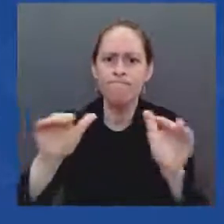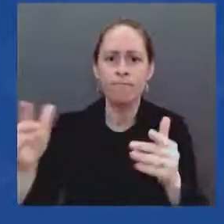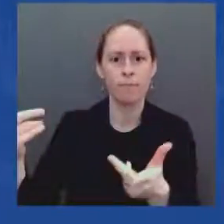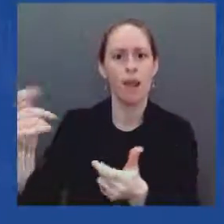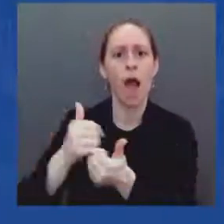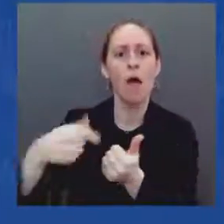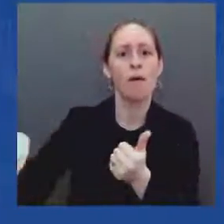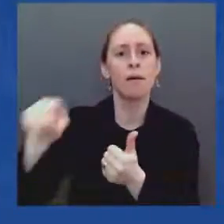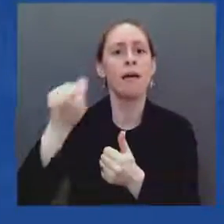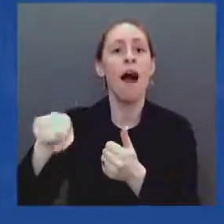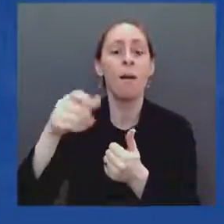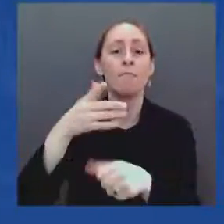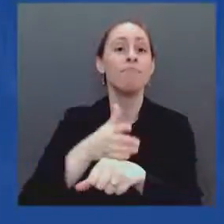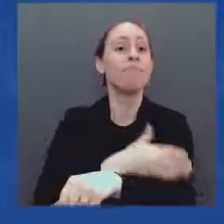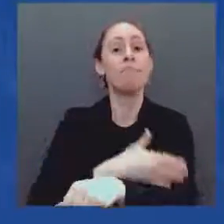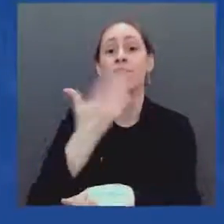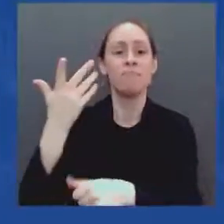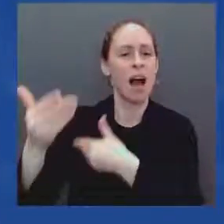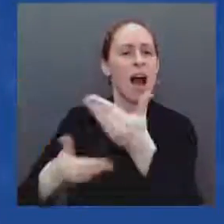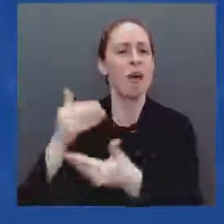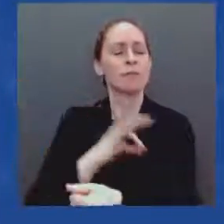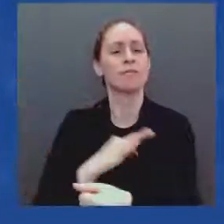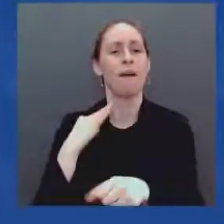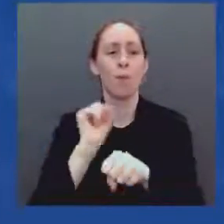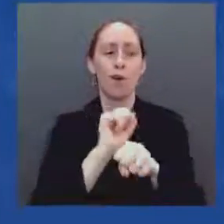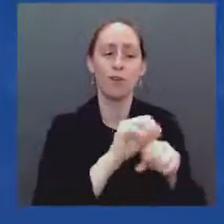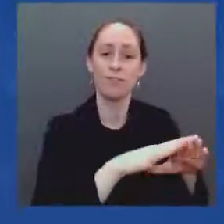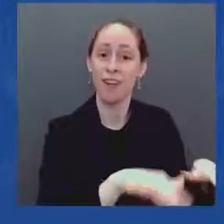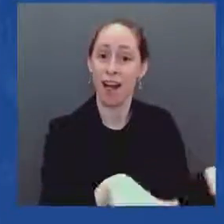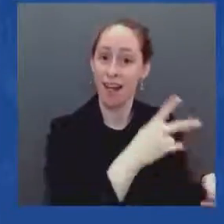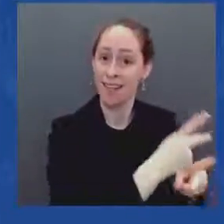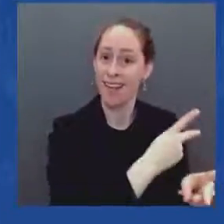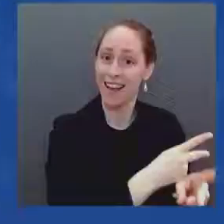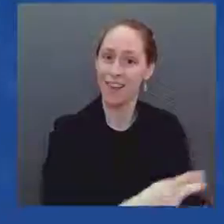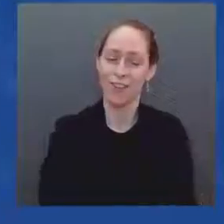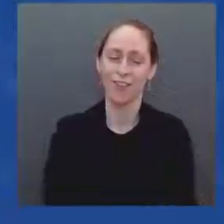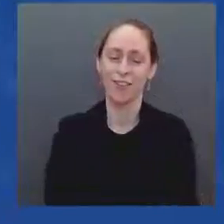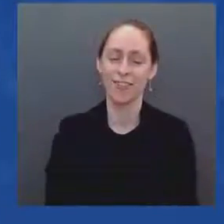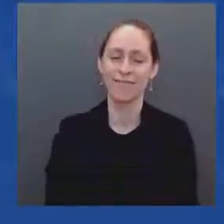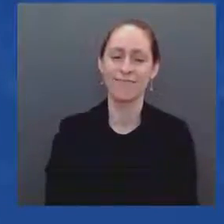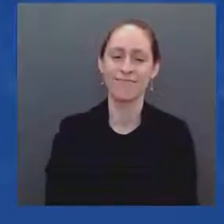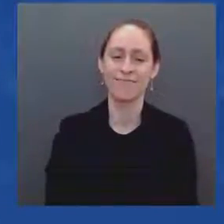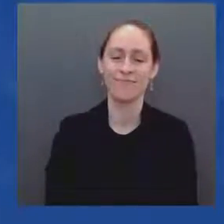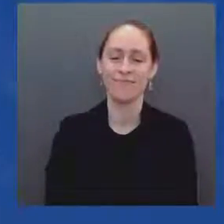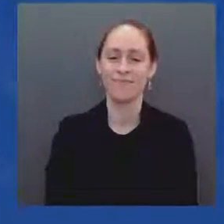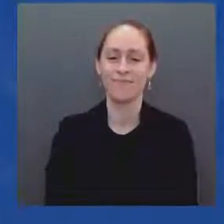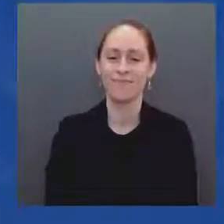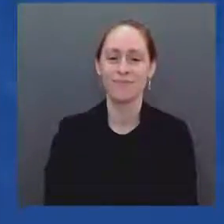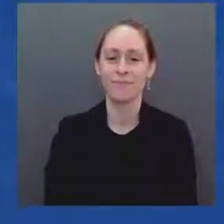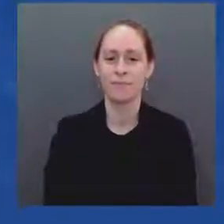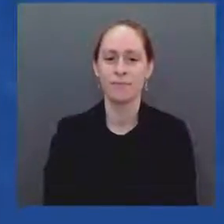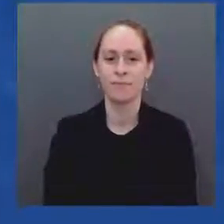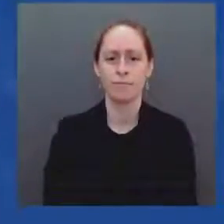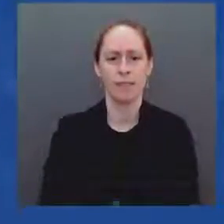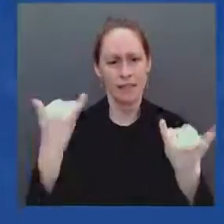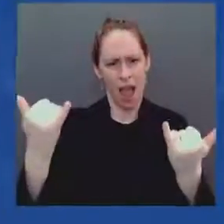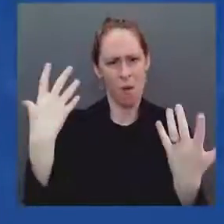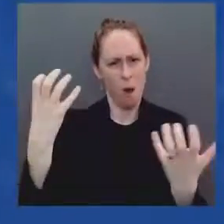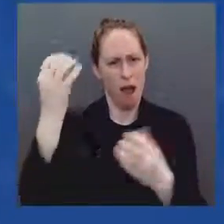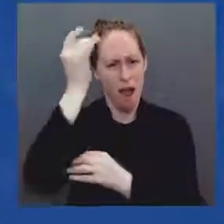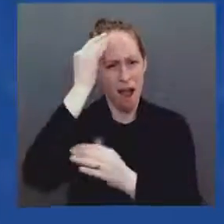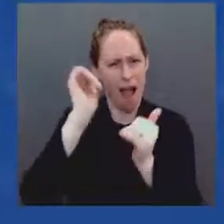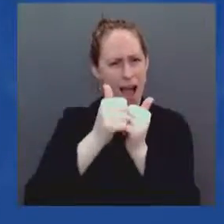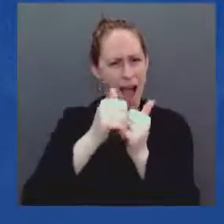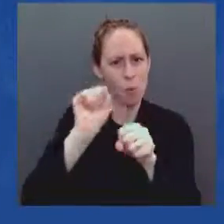get Americans, keep them at work and the essential workers on the job. And that can mean, as some